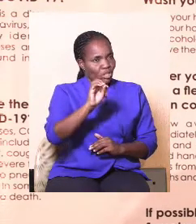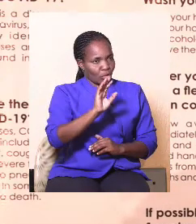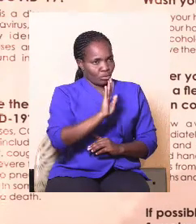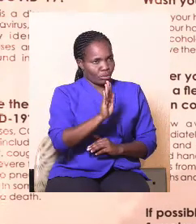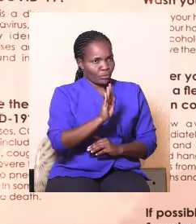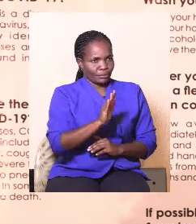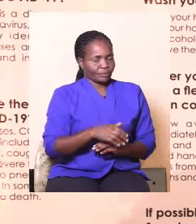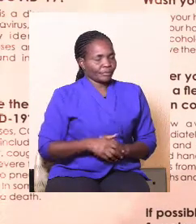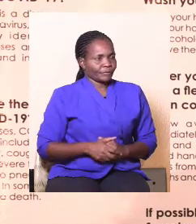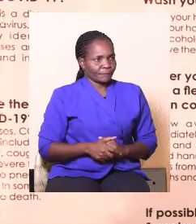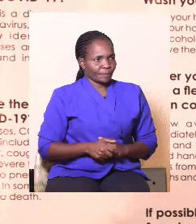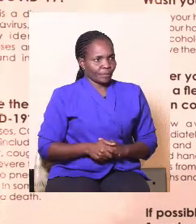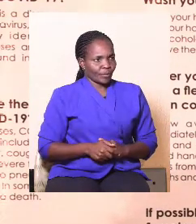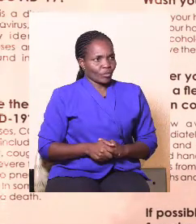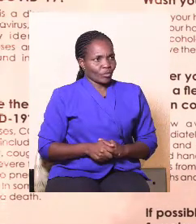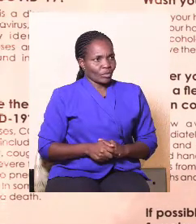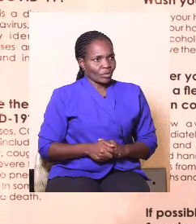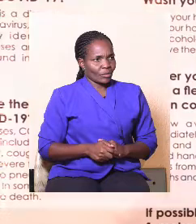of course, this will not